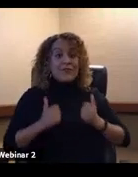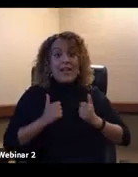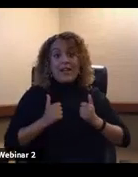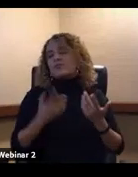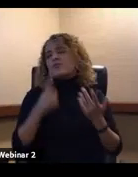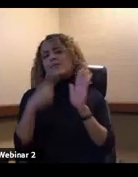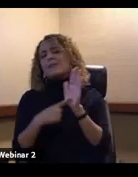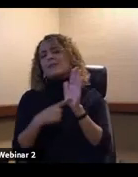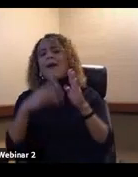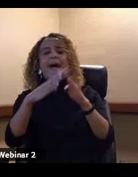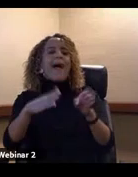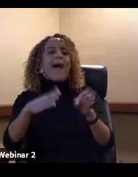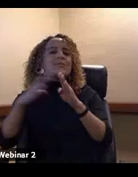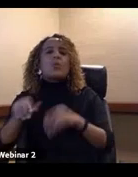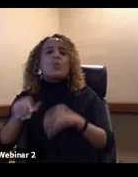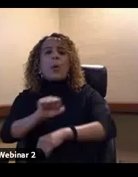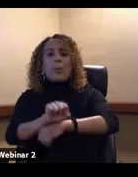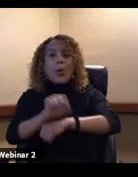such as housing and employment.